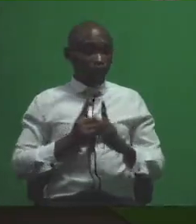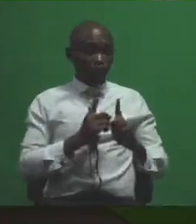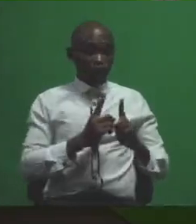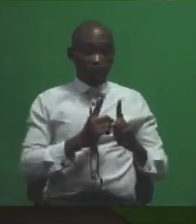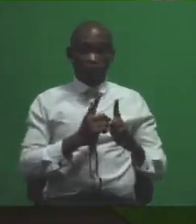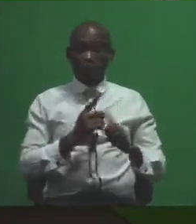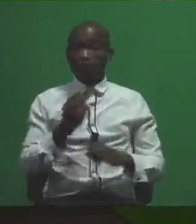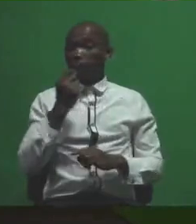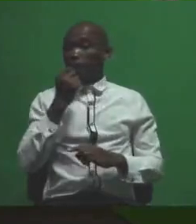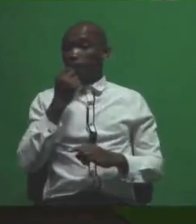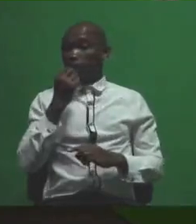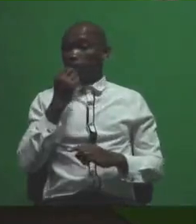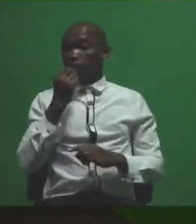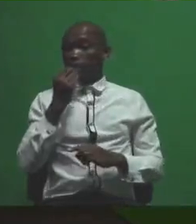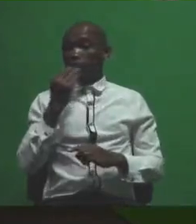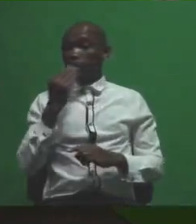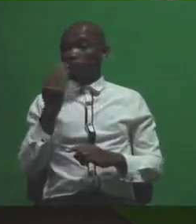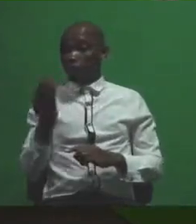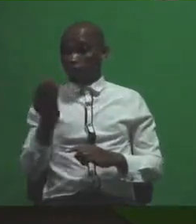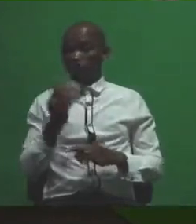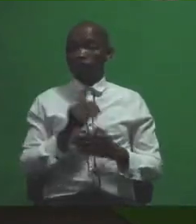follow information.